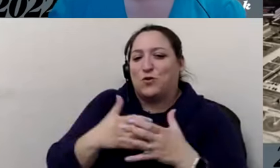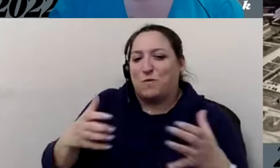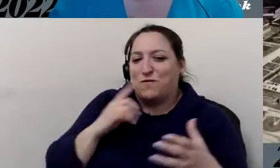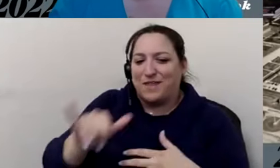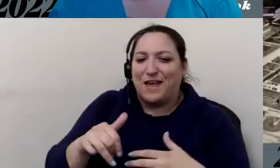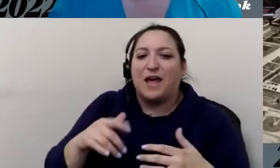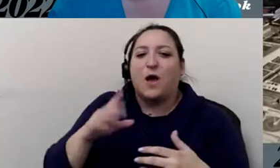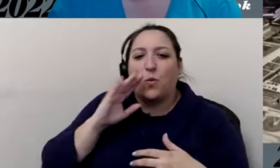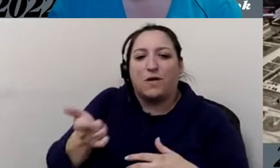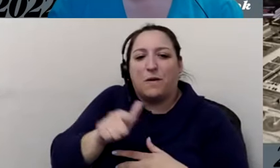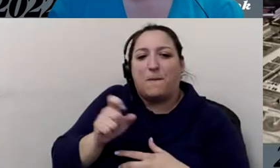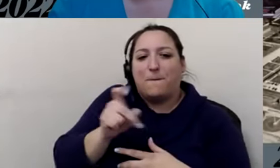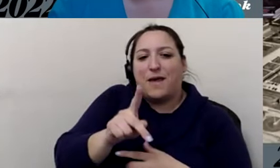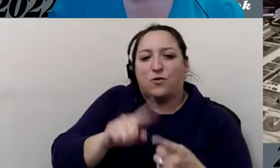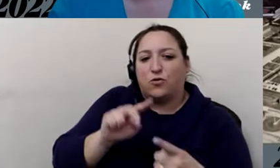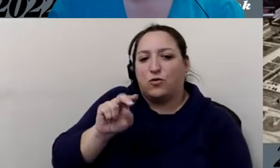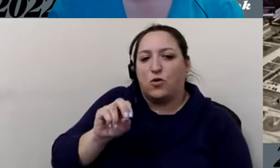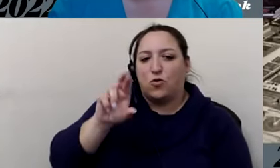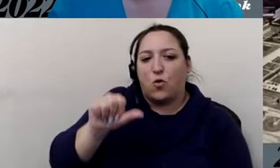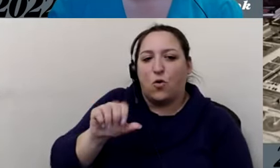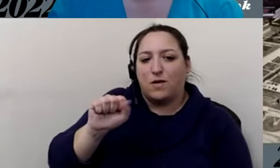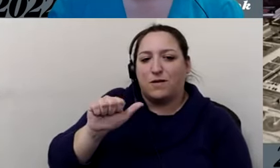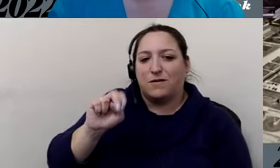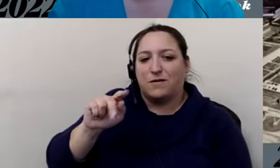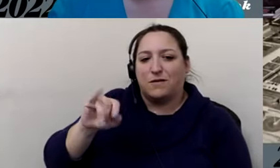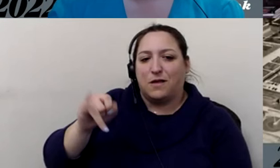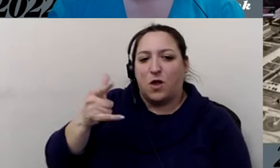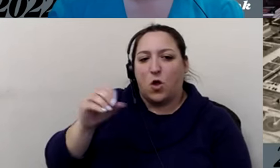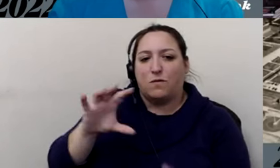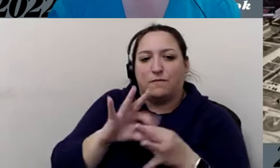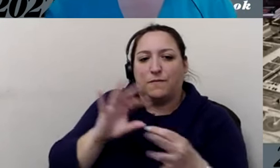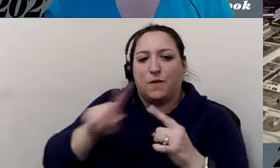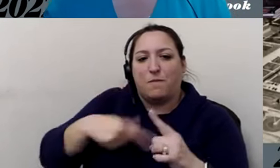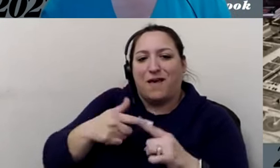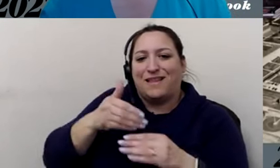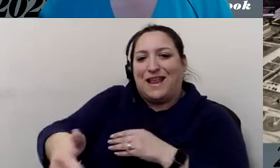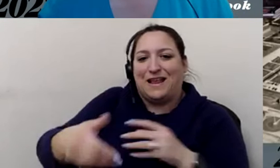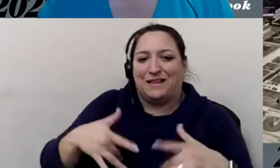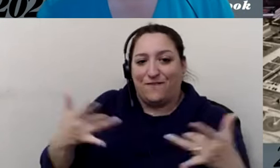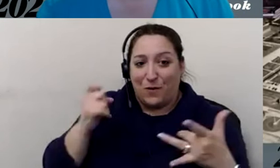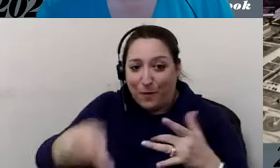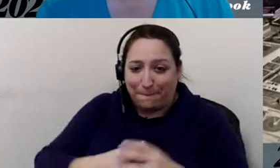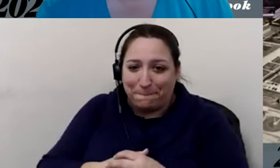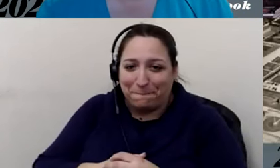And I'm going to turn it back over now to Nora Santiago, who will tell you a bit about our next event. Thank you.